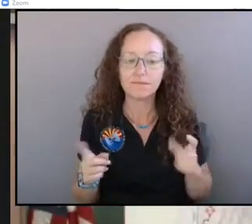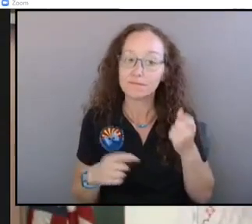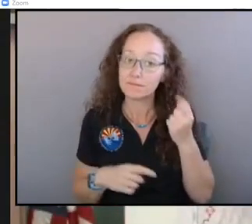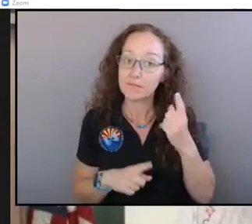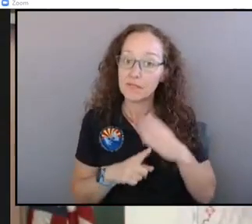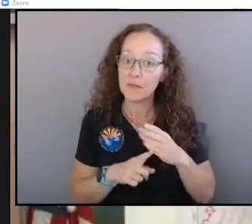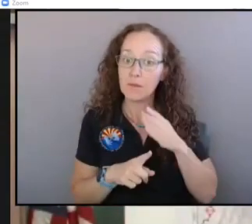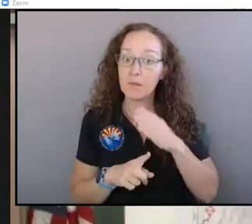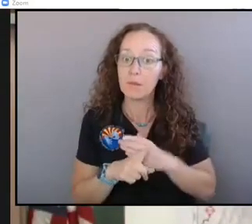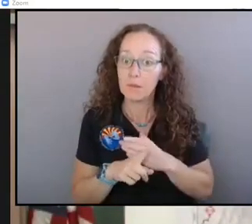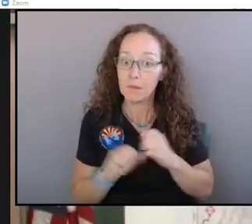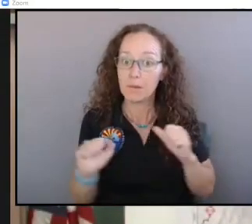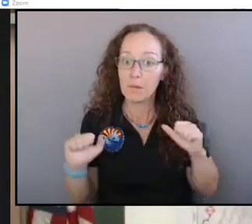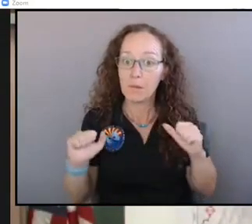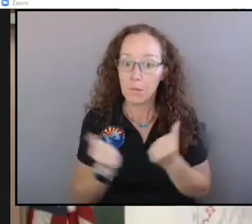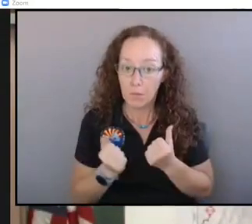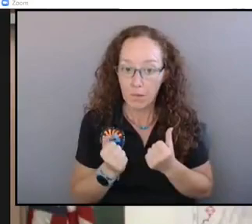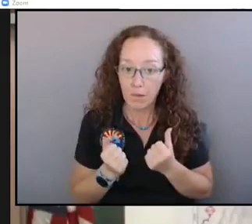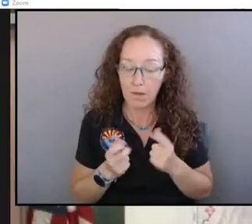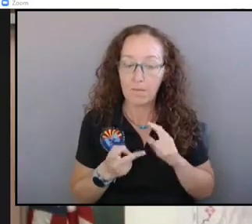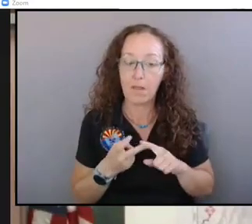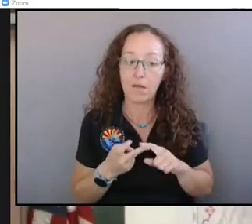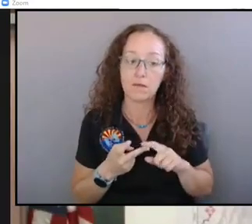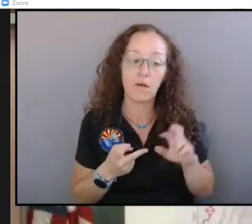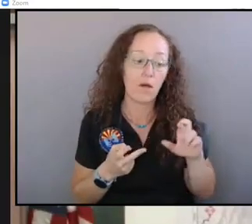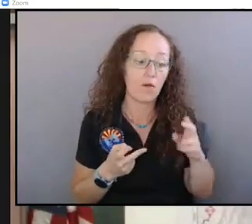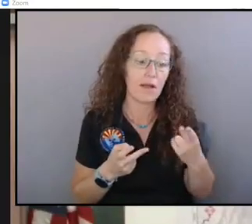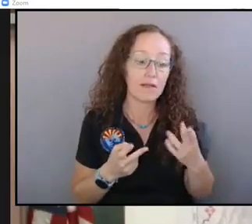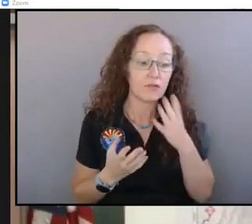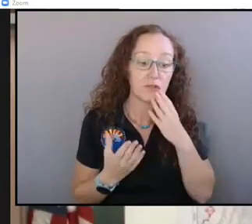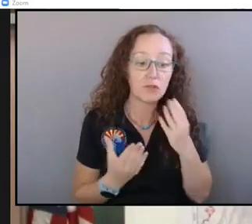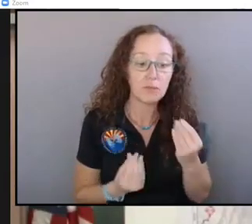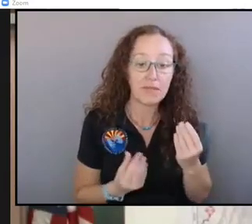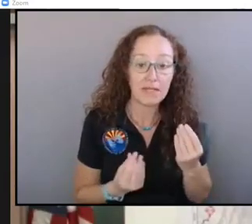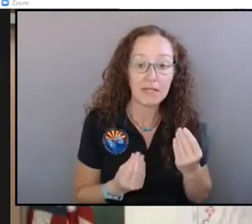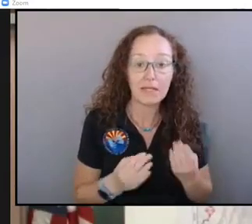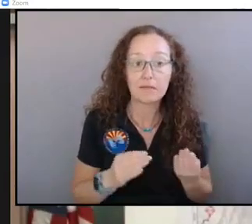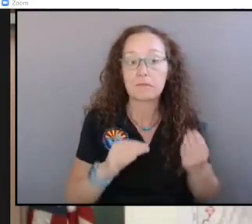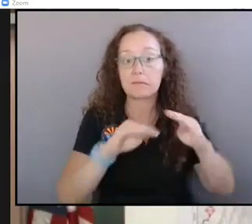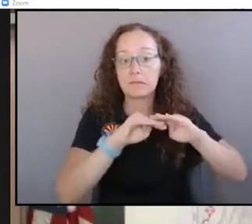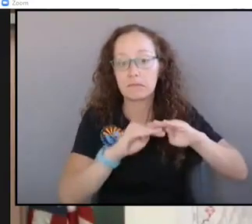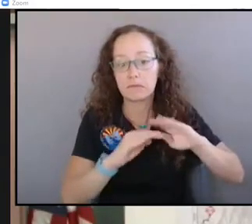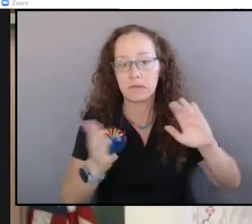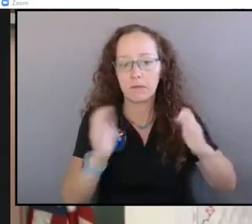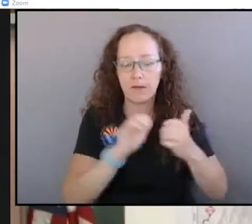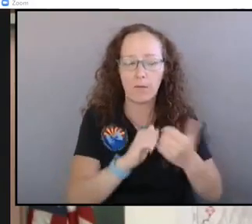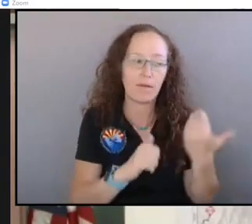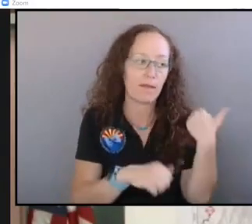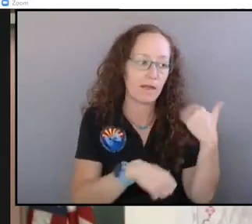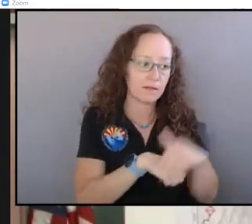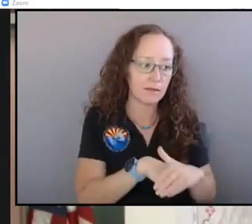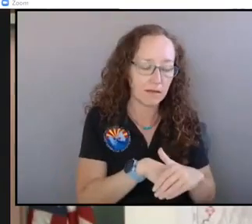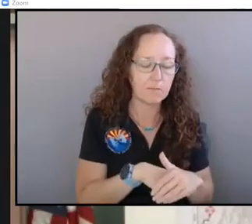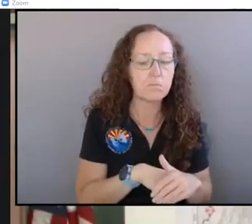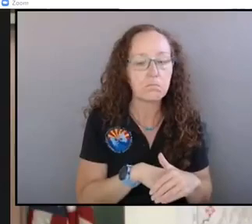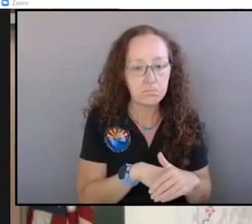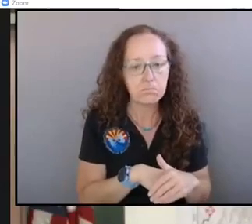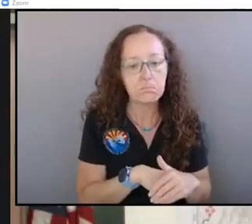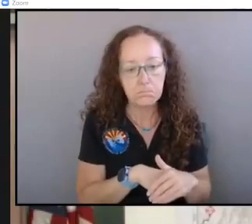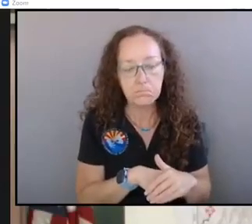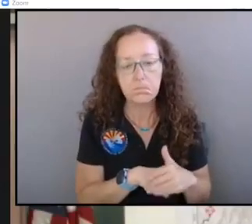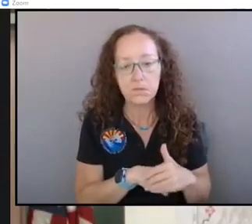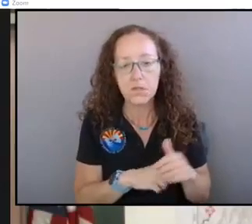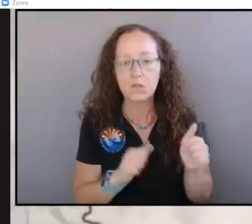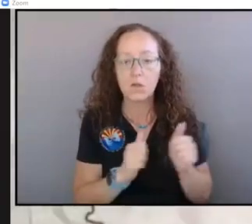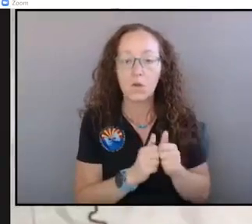RHs are going to be a little bit higher this evening than they were last night. And with the wind